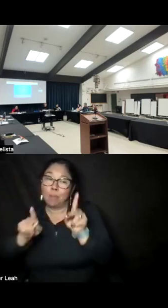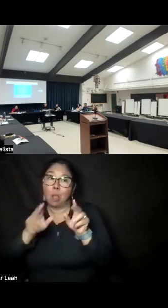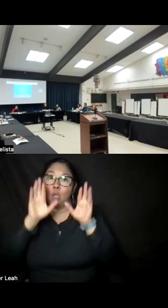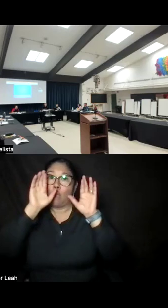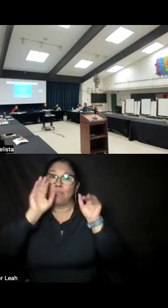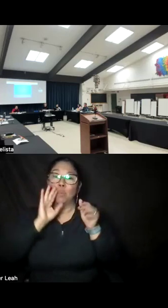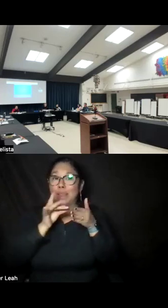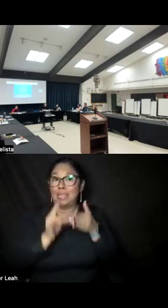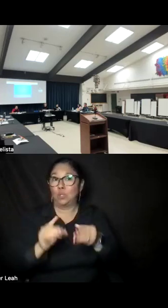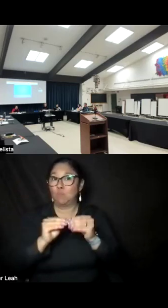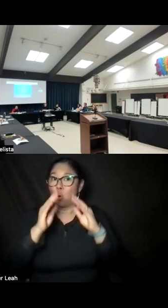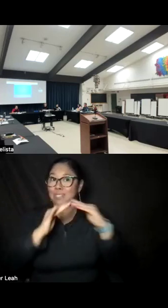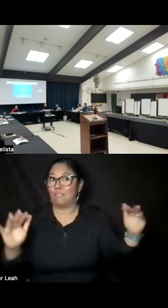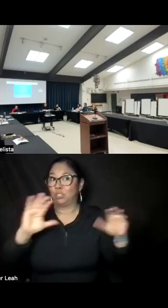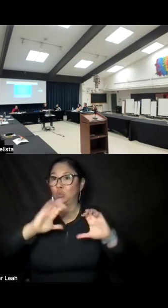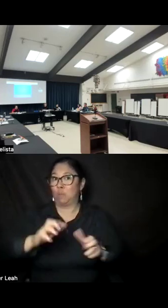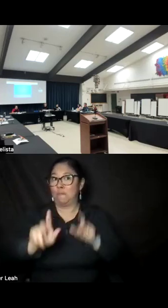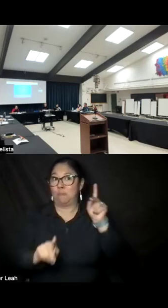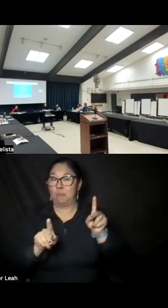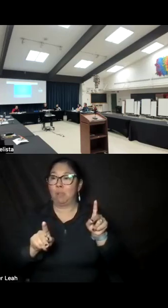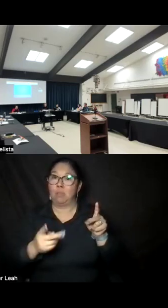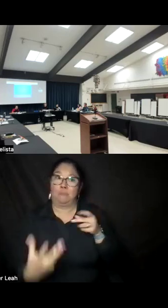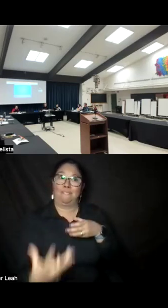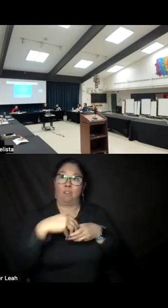group of people for our focus groups.